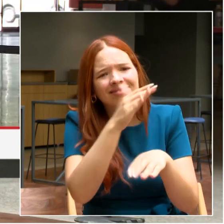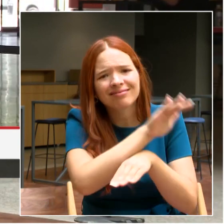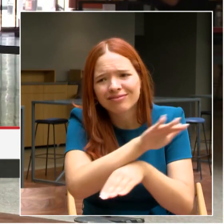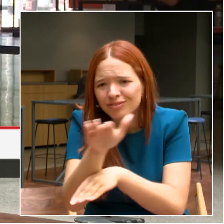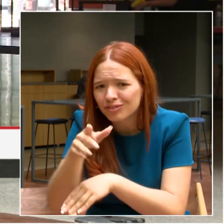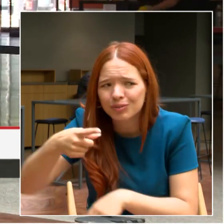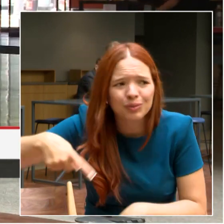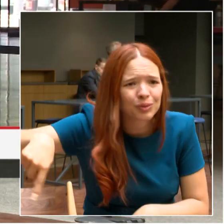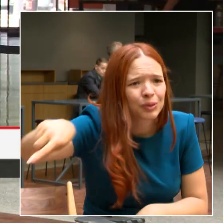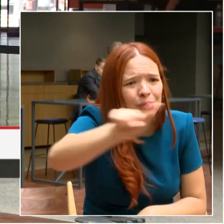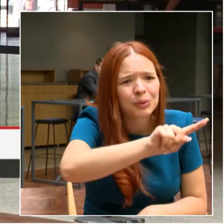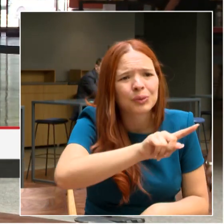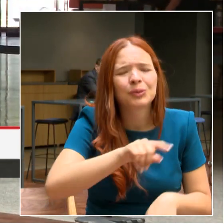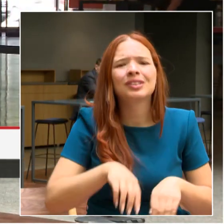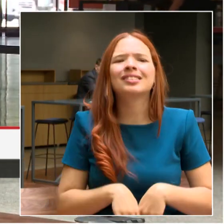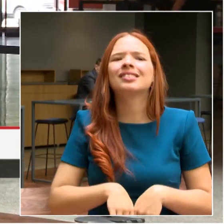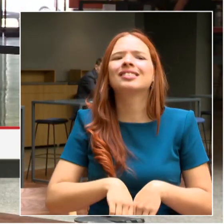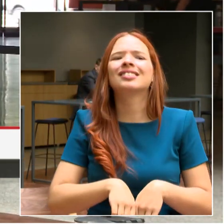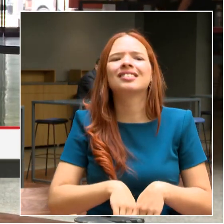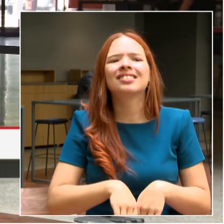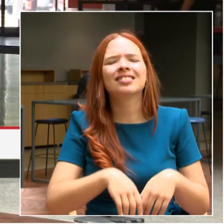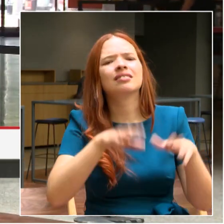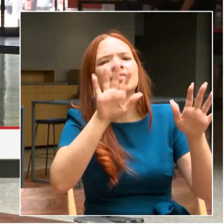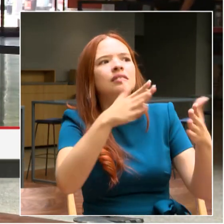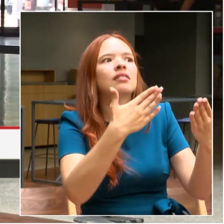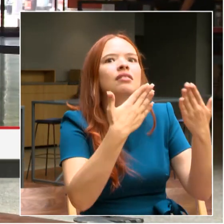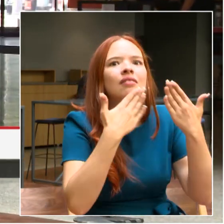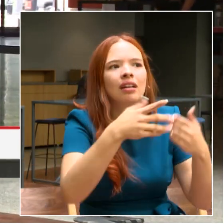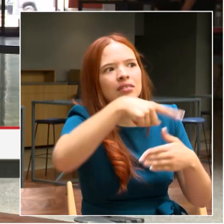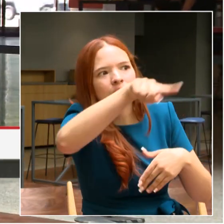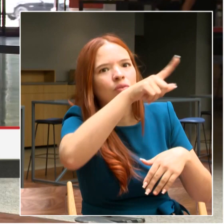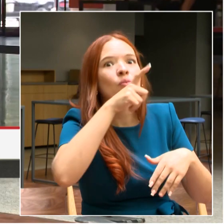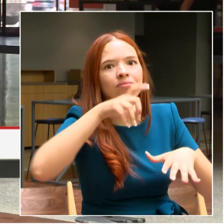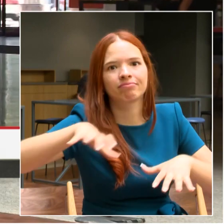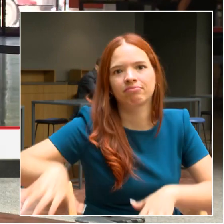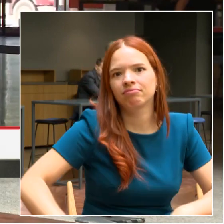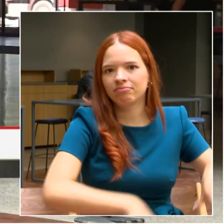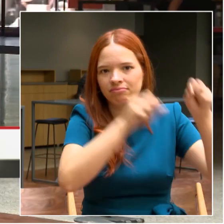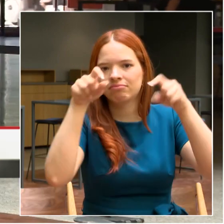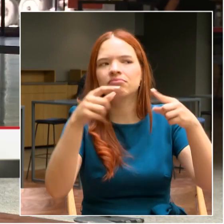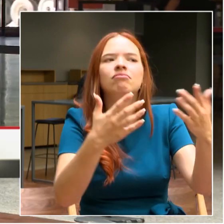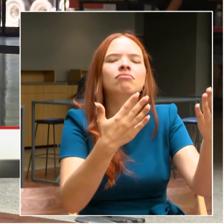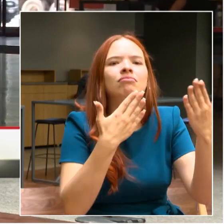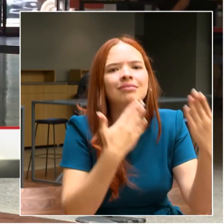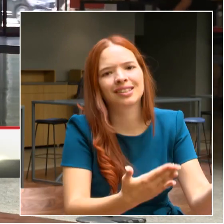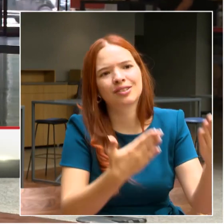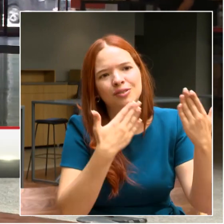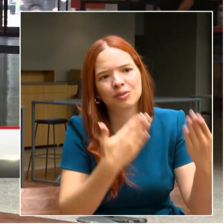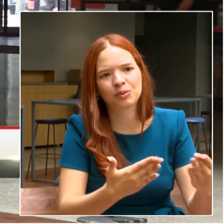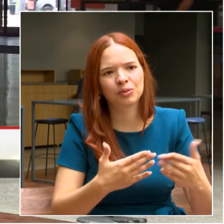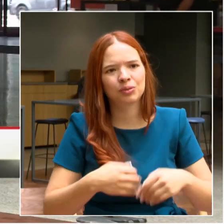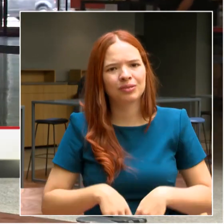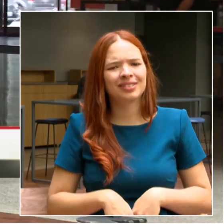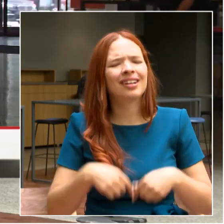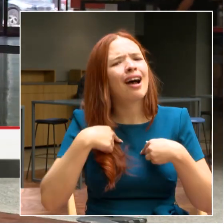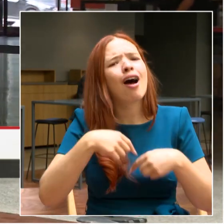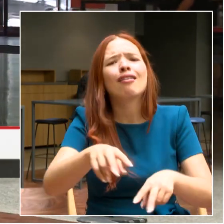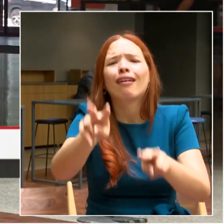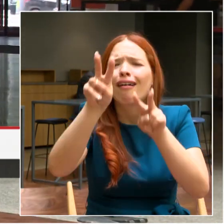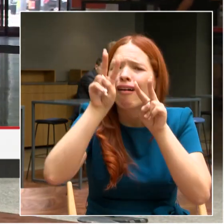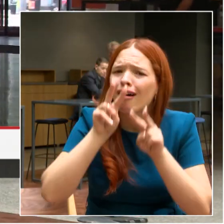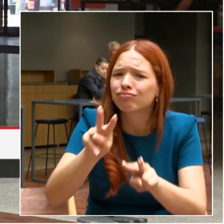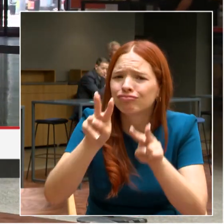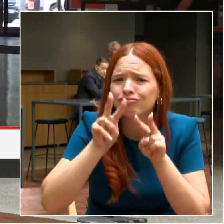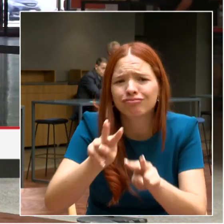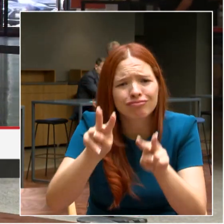event. Really important. But I'm really looking for, I think Jaron and Leona said it best, bold ideas,